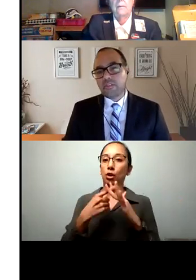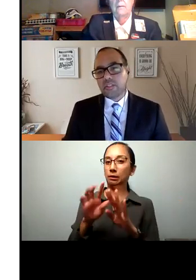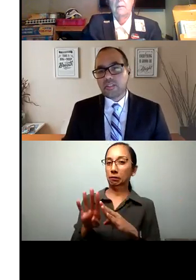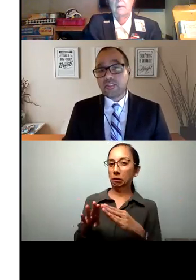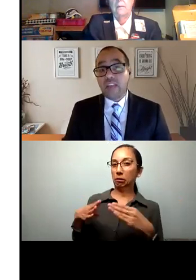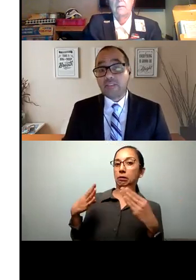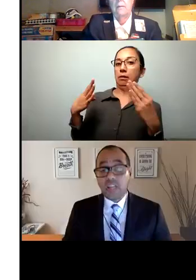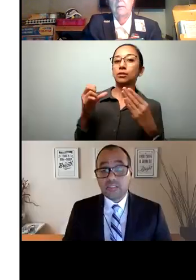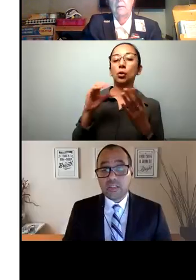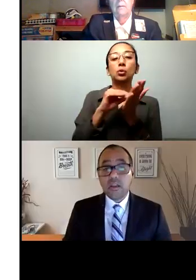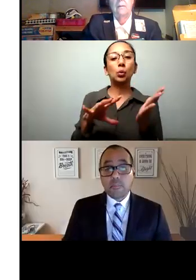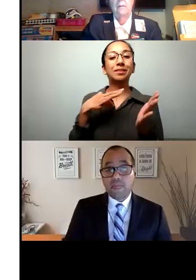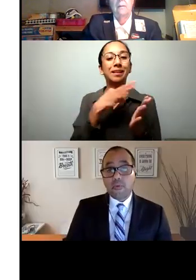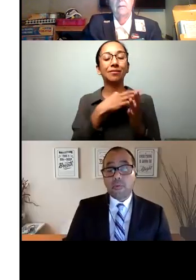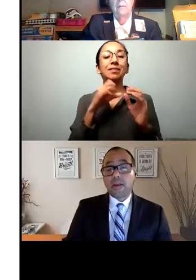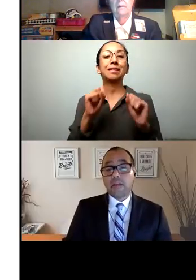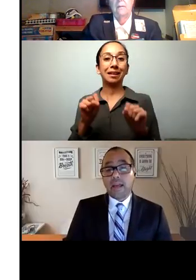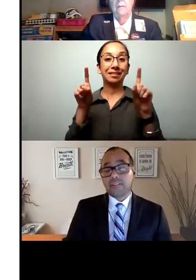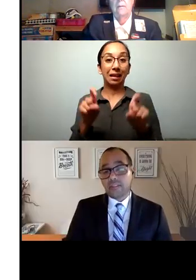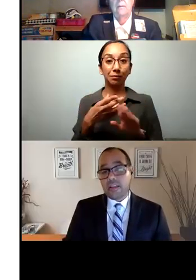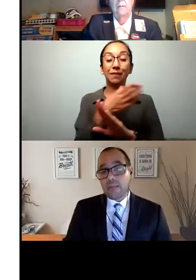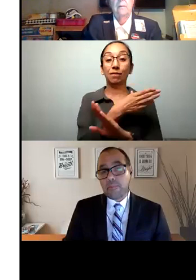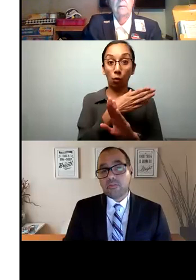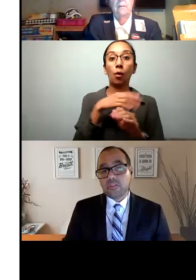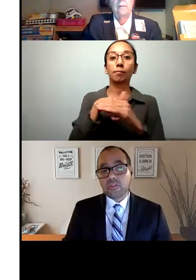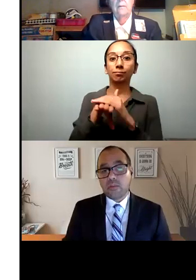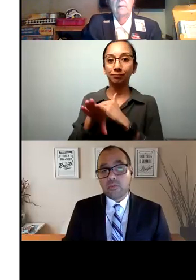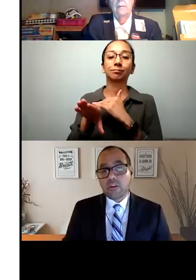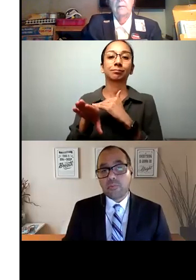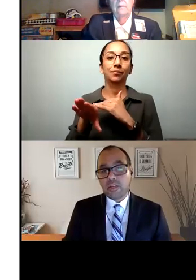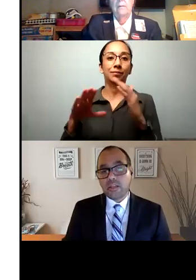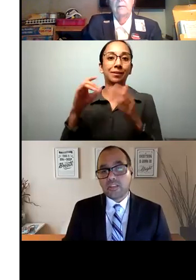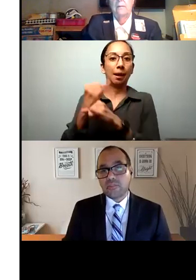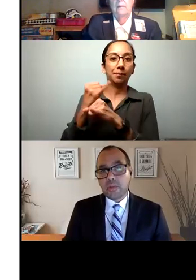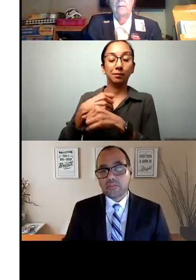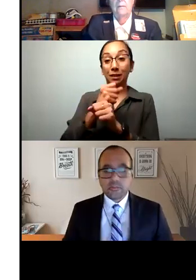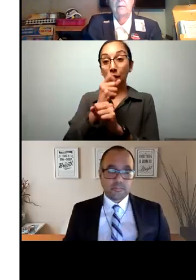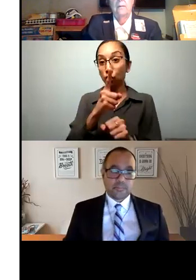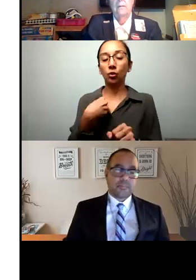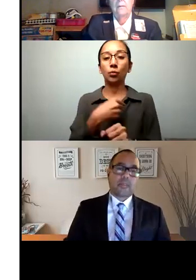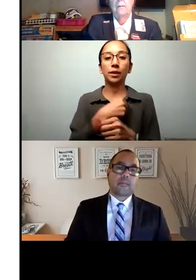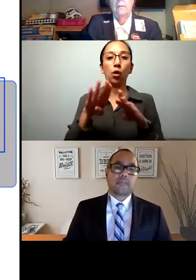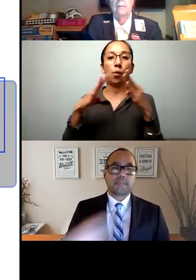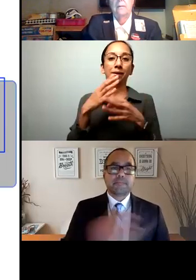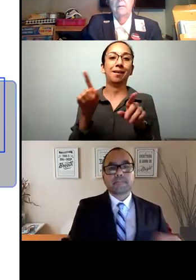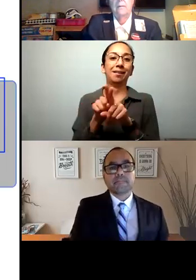our students and staff tested prior accessing the campus to ensure that we're reopening as safe as possible.